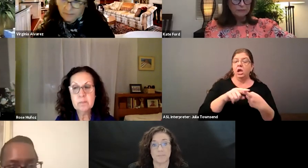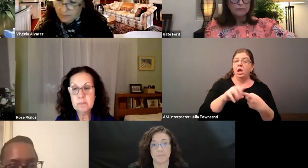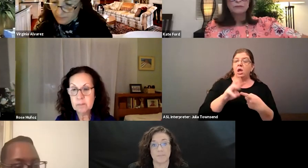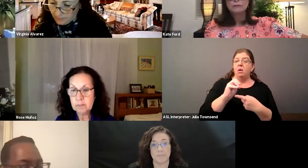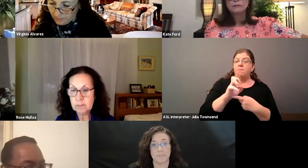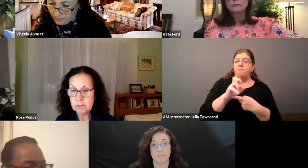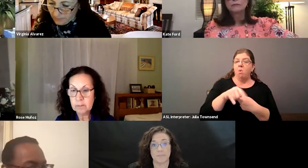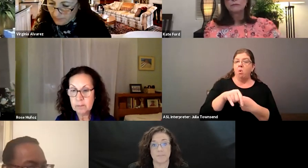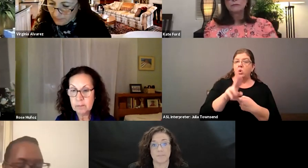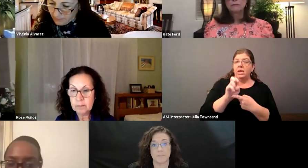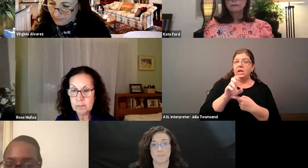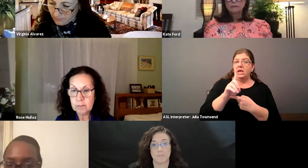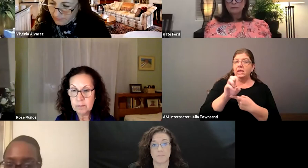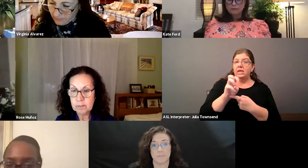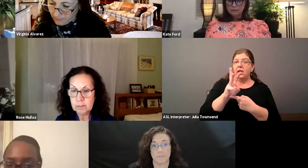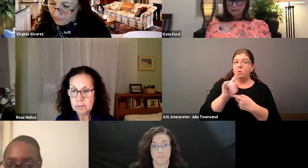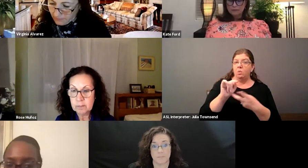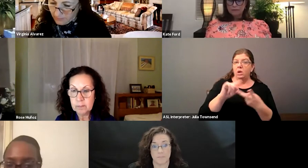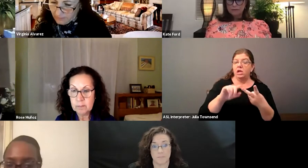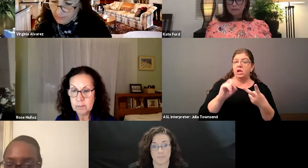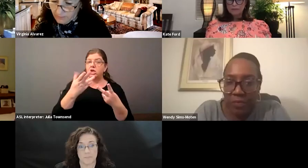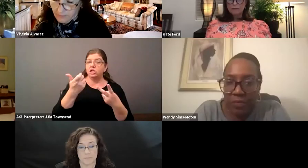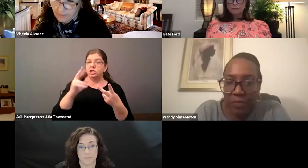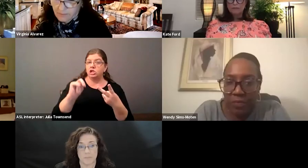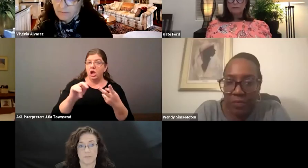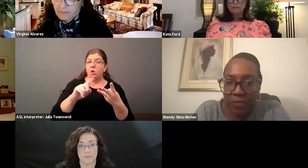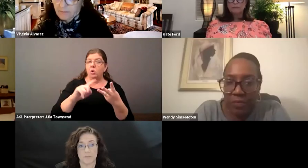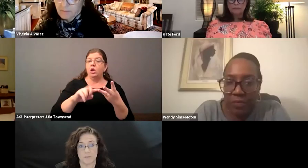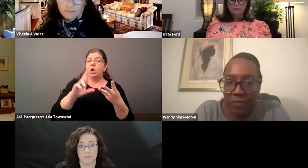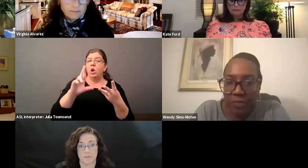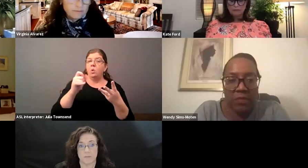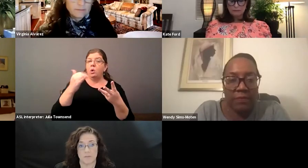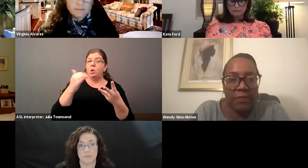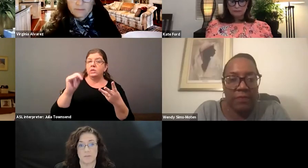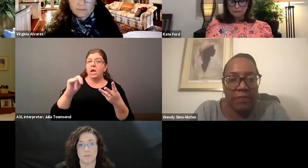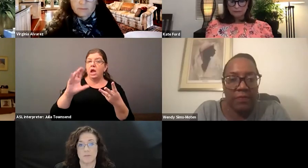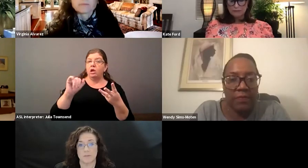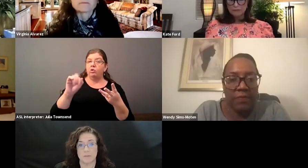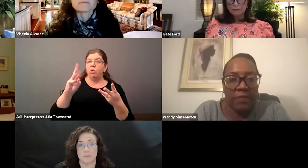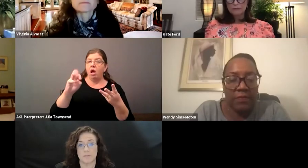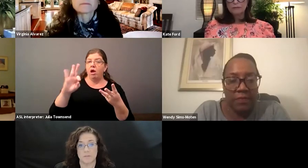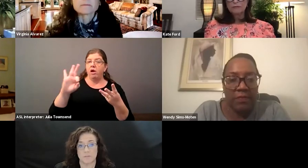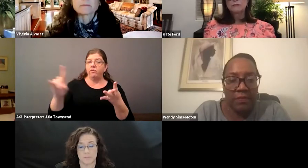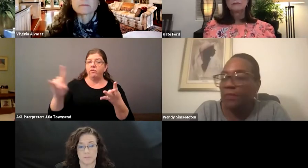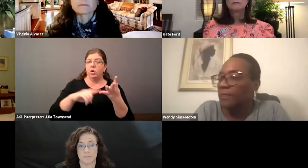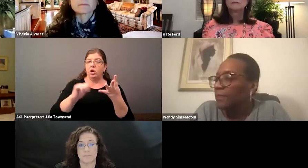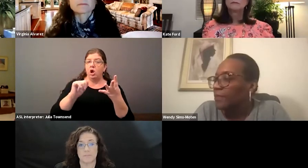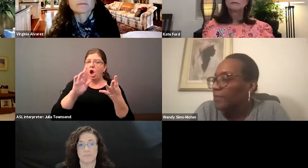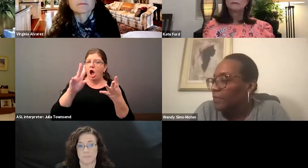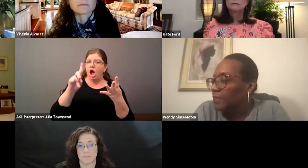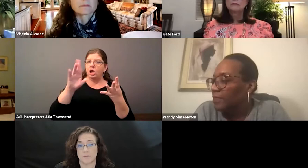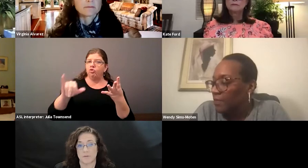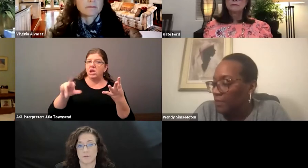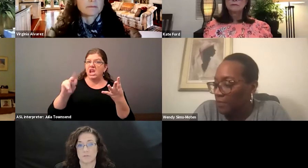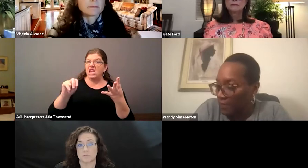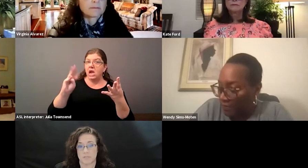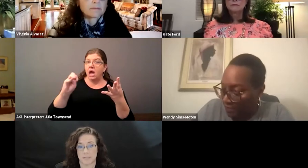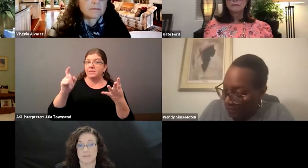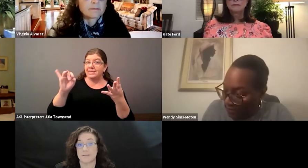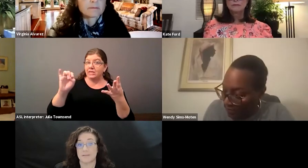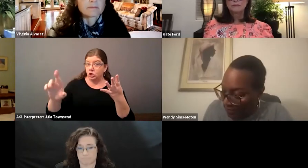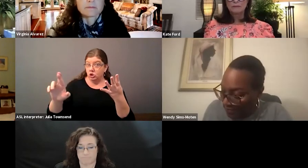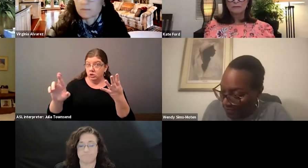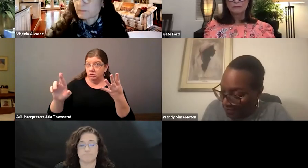sheridan rosenberg roseanne crawford and audrey nabsinger we will start with